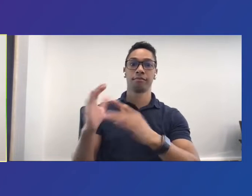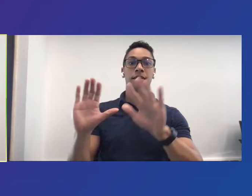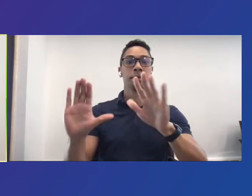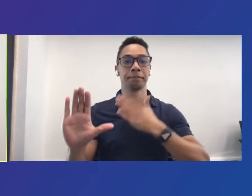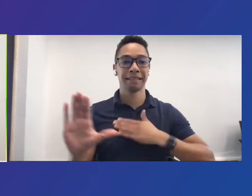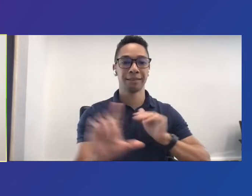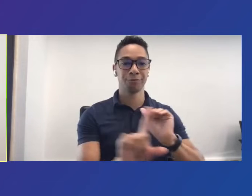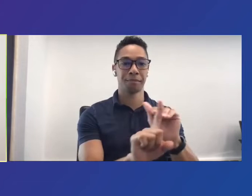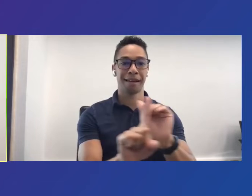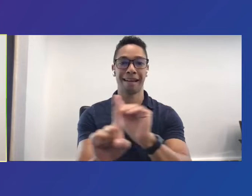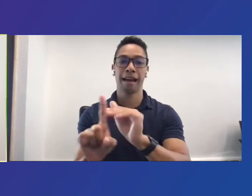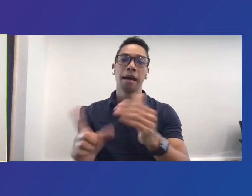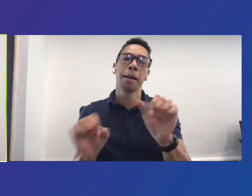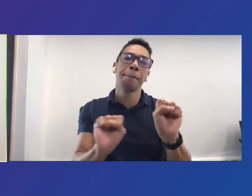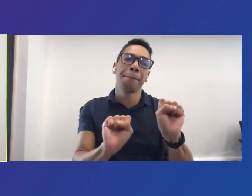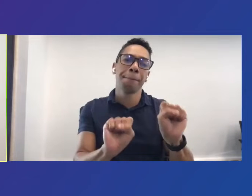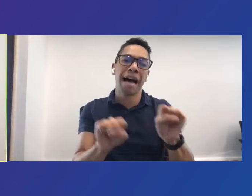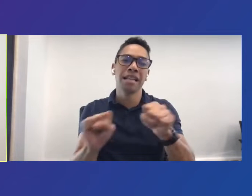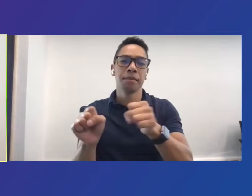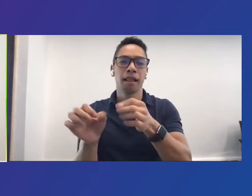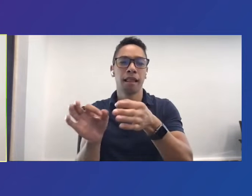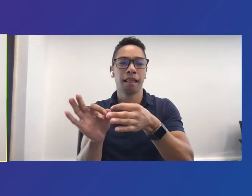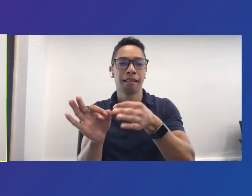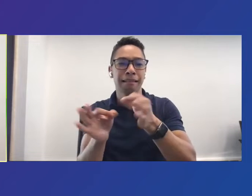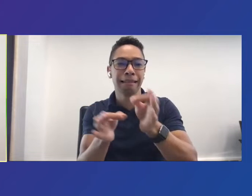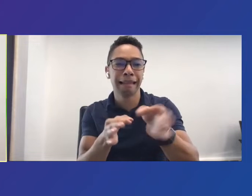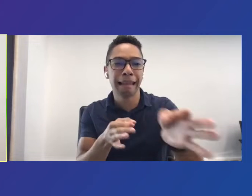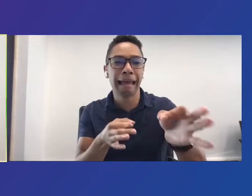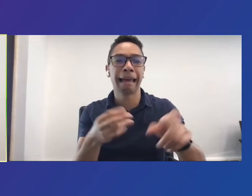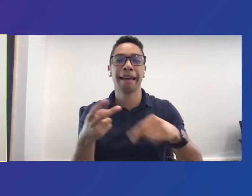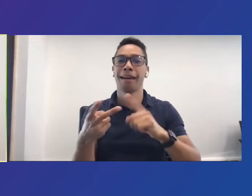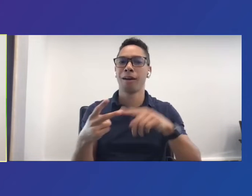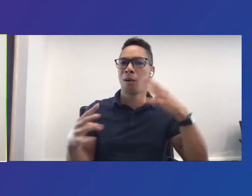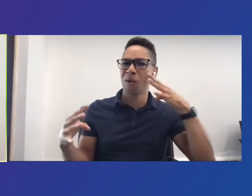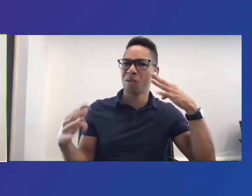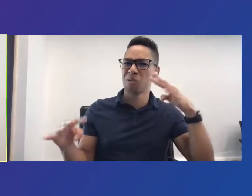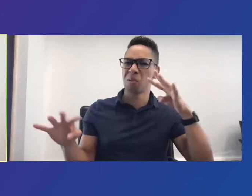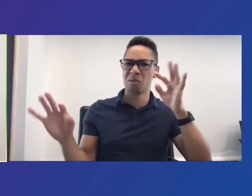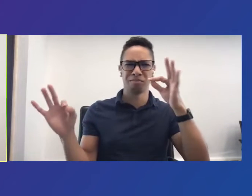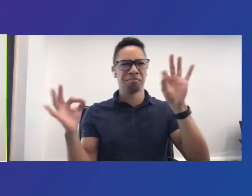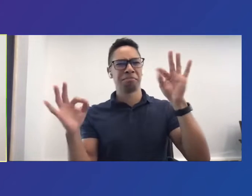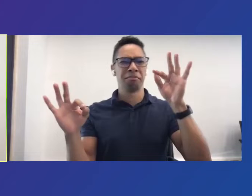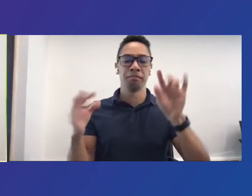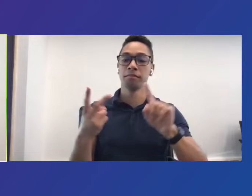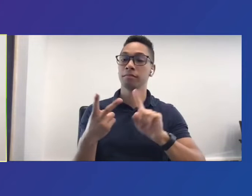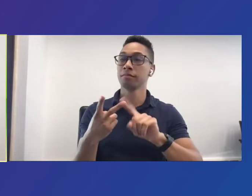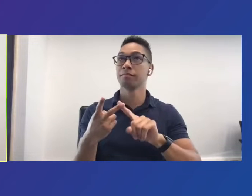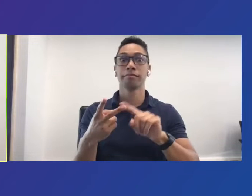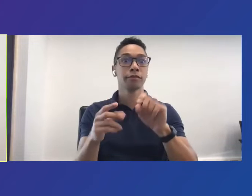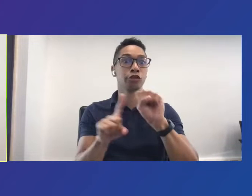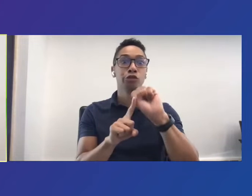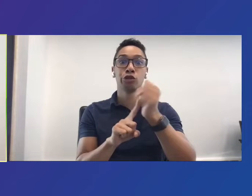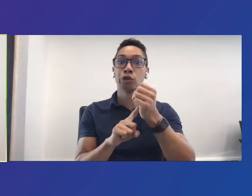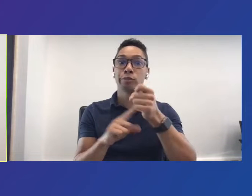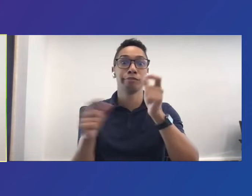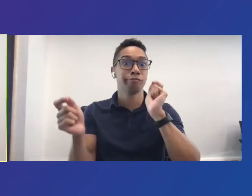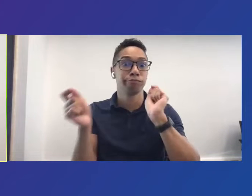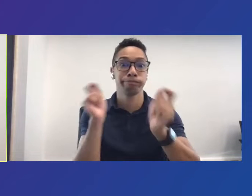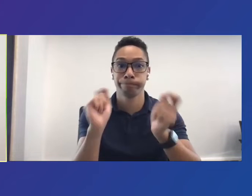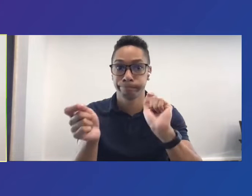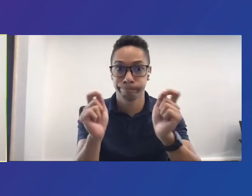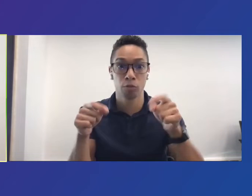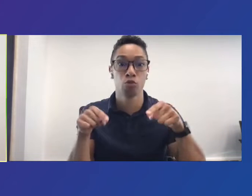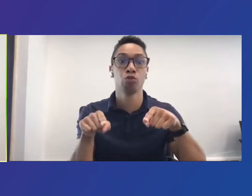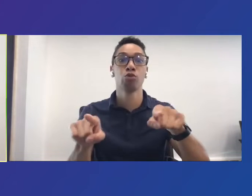that there may be some delays, some sound issues, and changing circumstances that may occur during our time